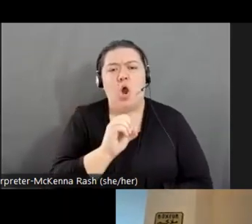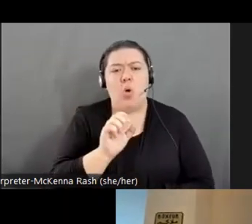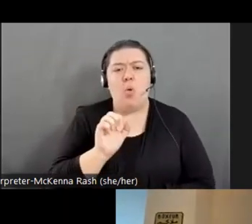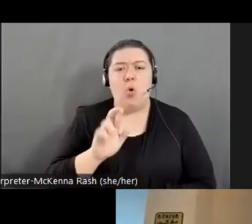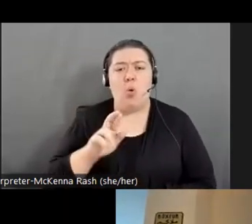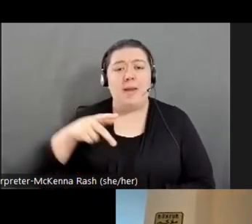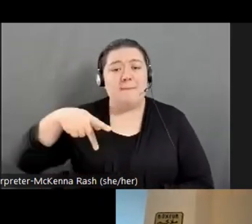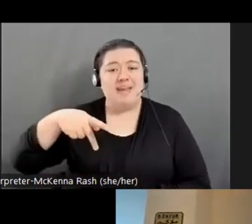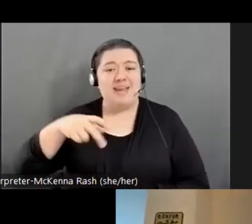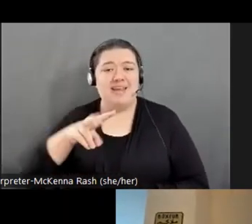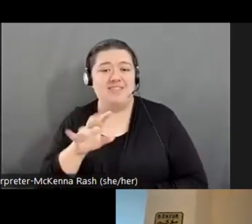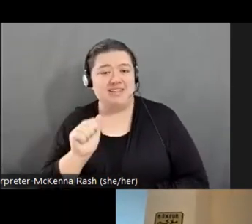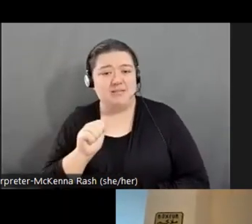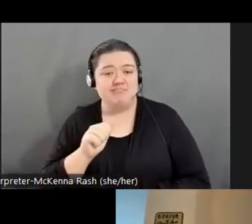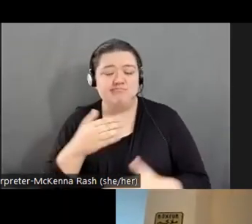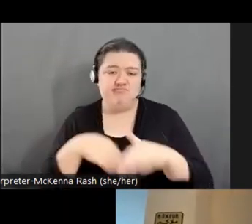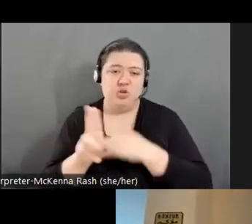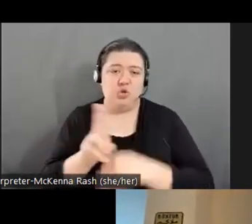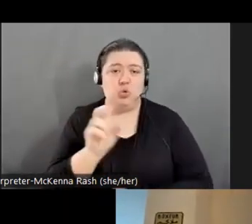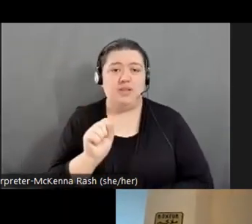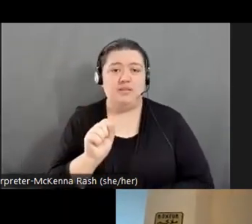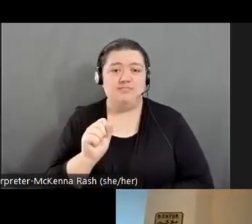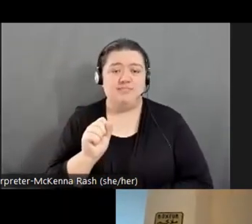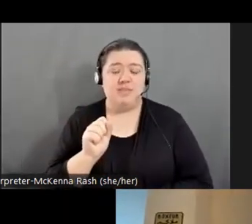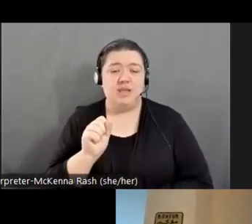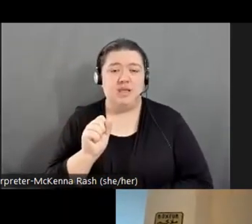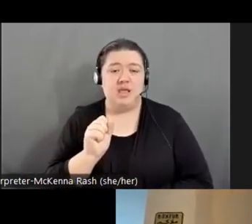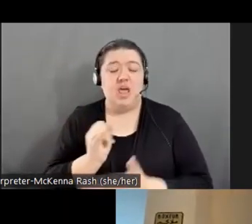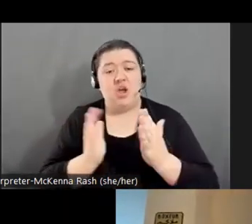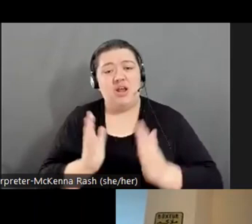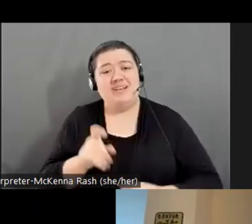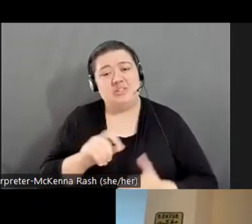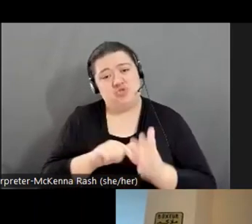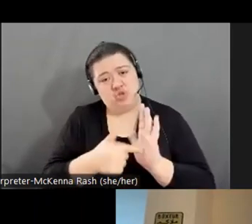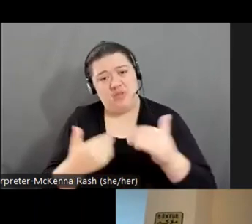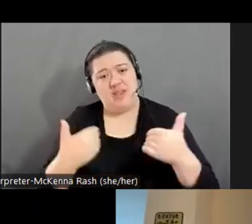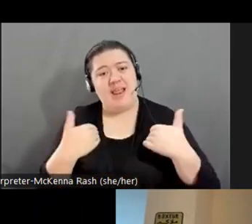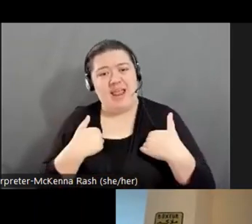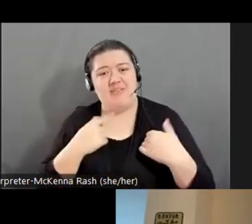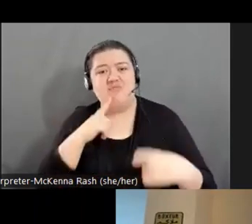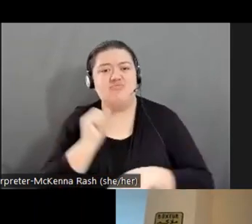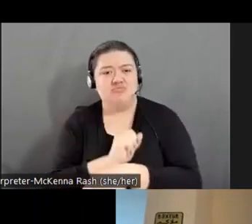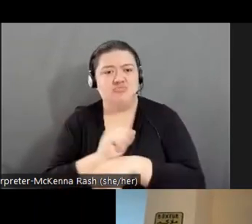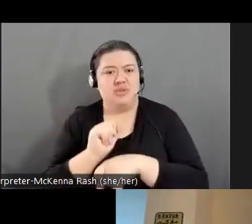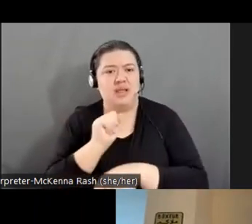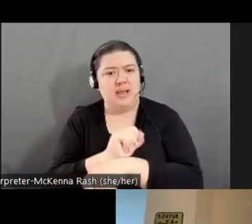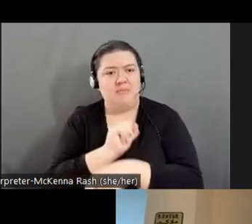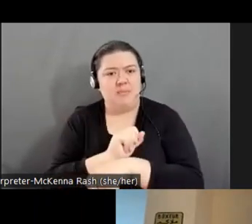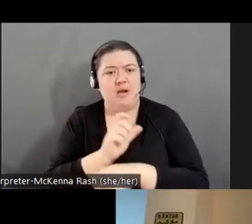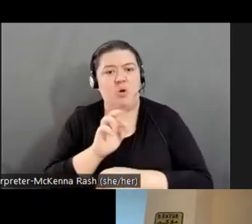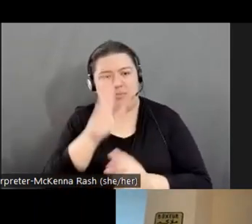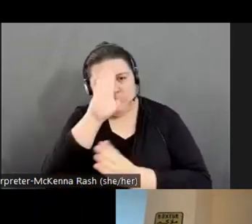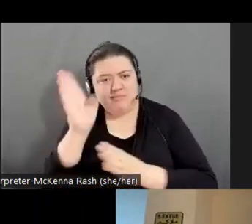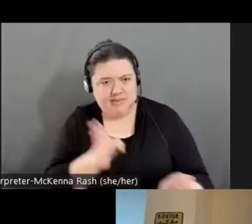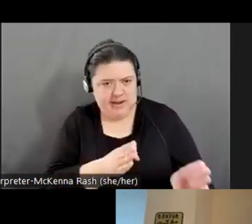the US, the artist needs to show that they have bona fide employment or plans for bona fide